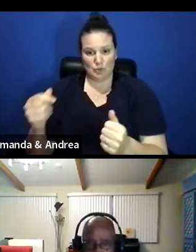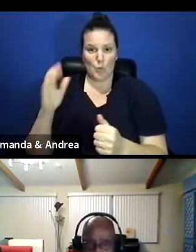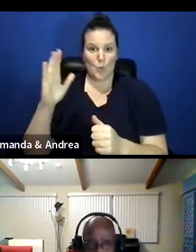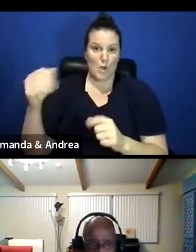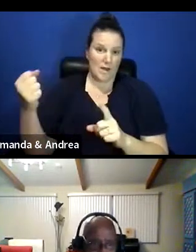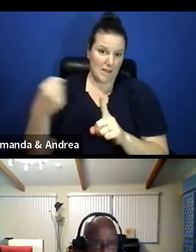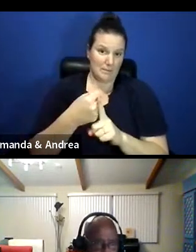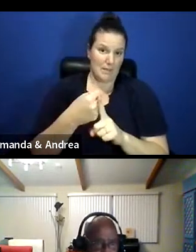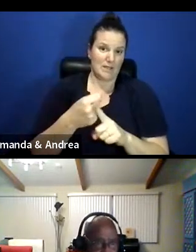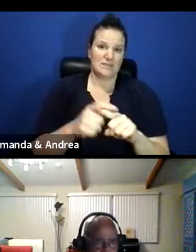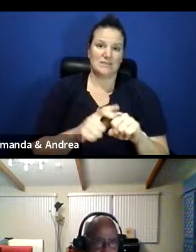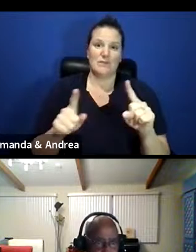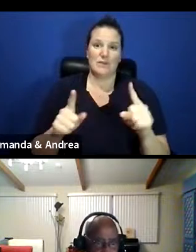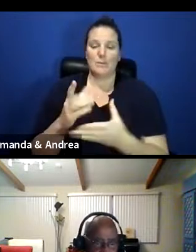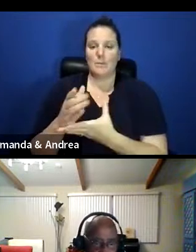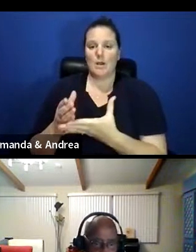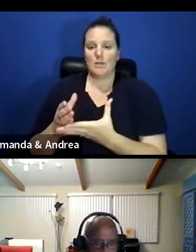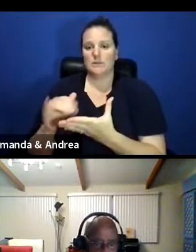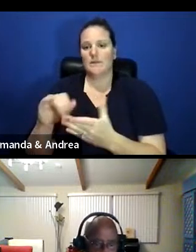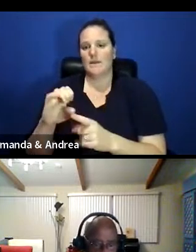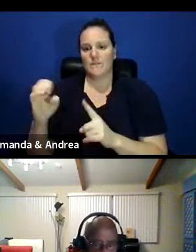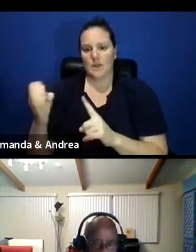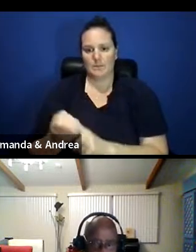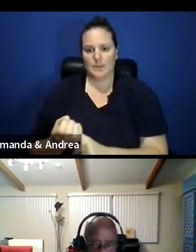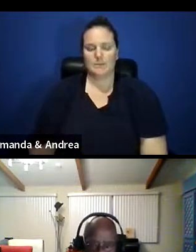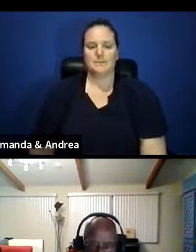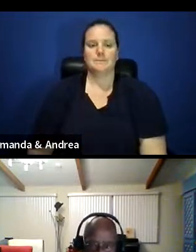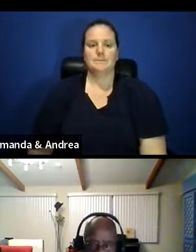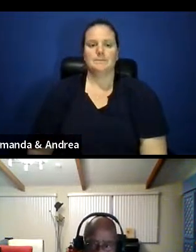impact different elements of the environment.